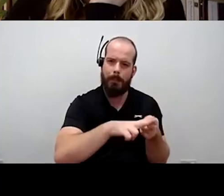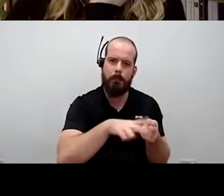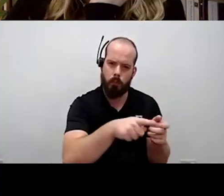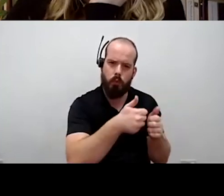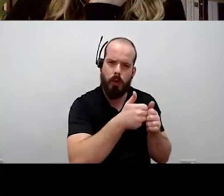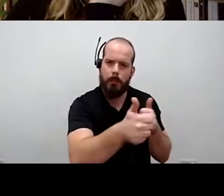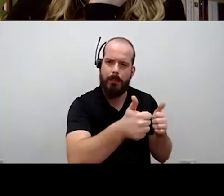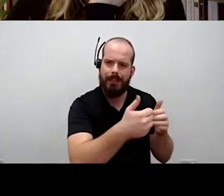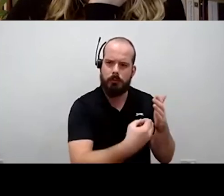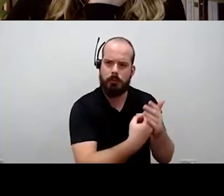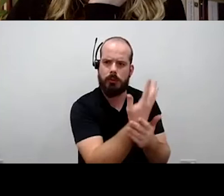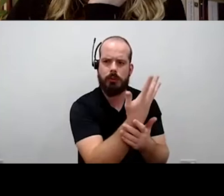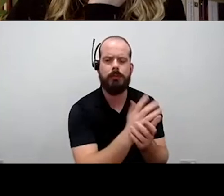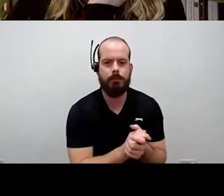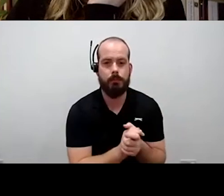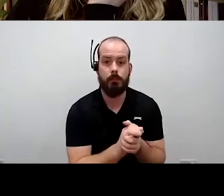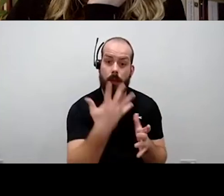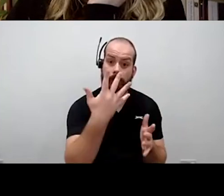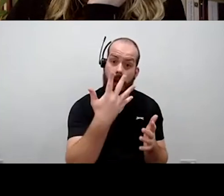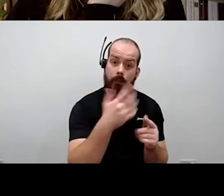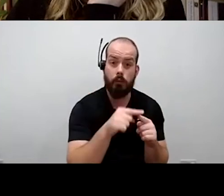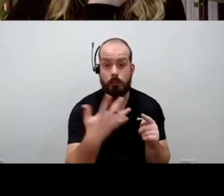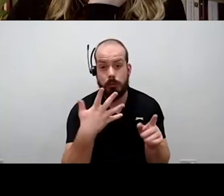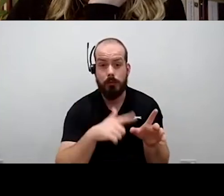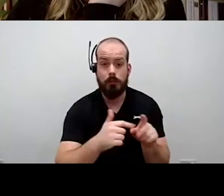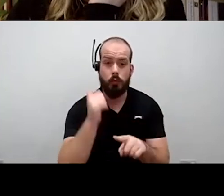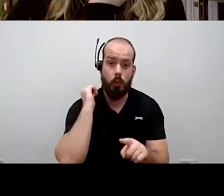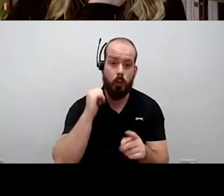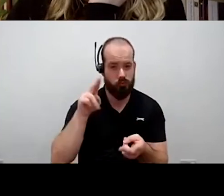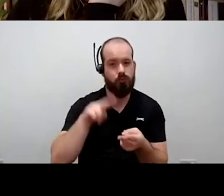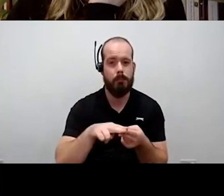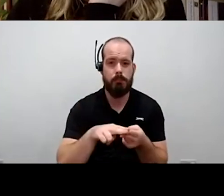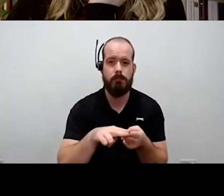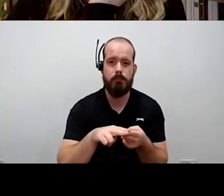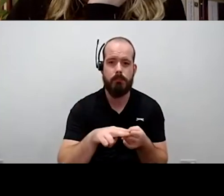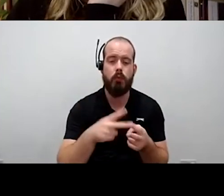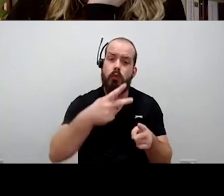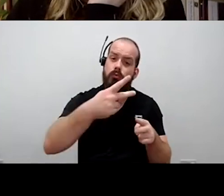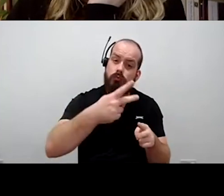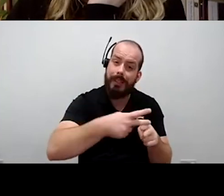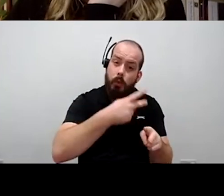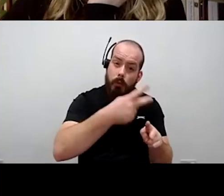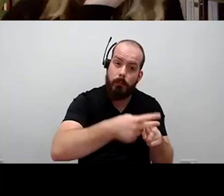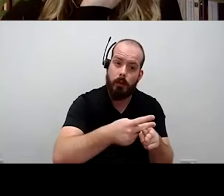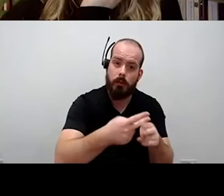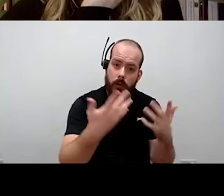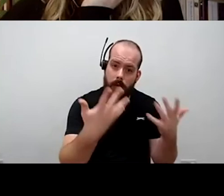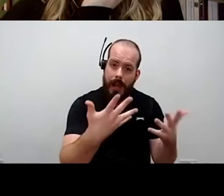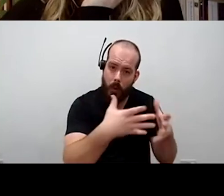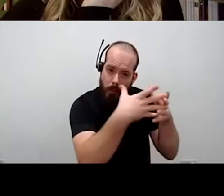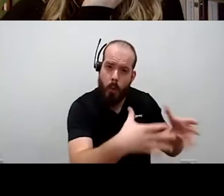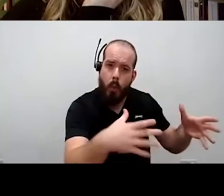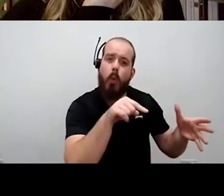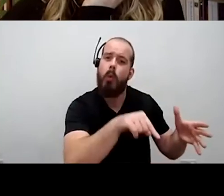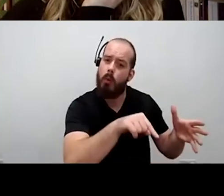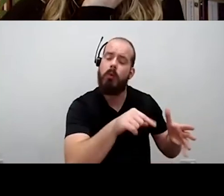which 5-10 years ago was definitely much cheaper than renewables. Now, if you look at new power plants and new renewables, that is